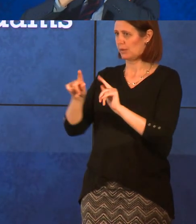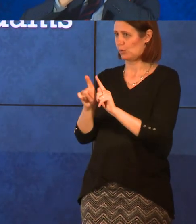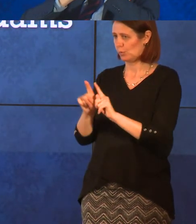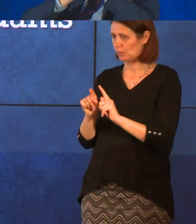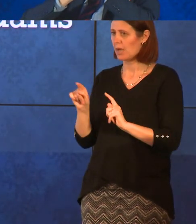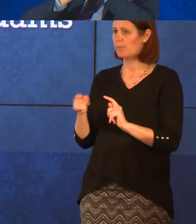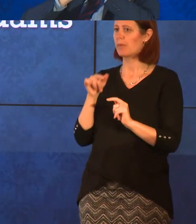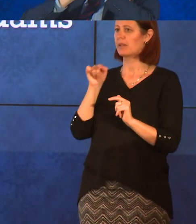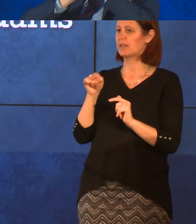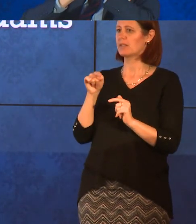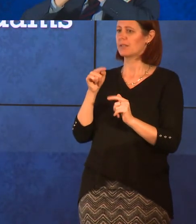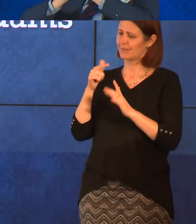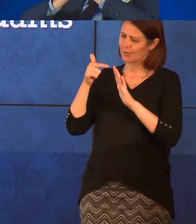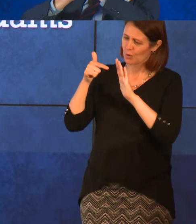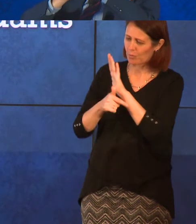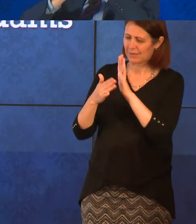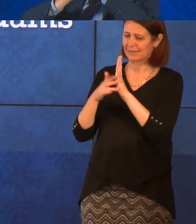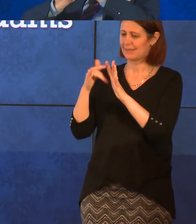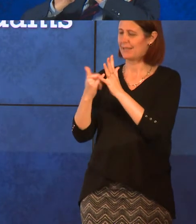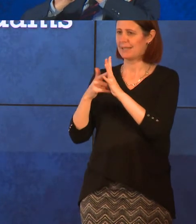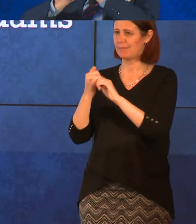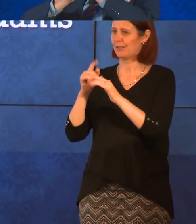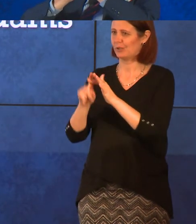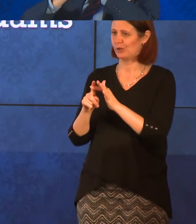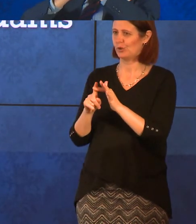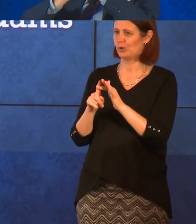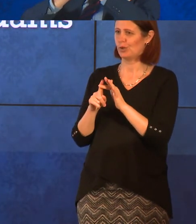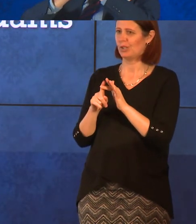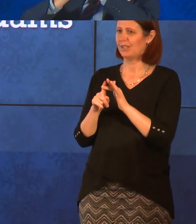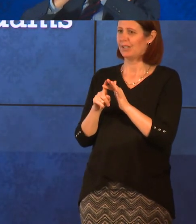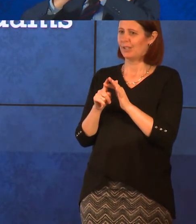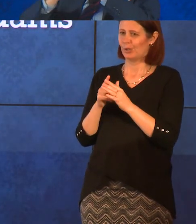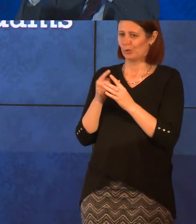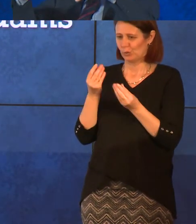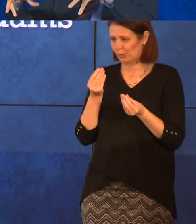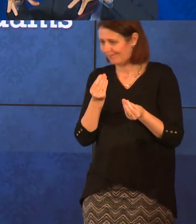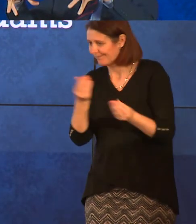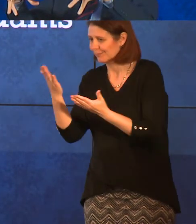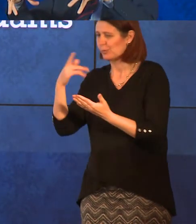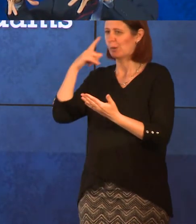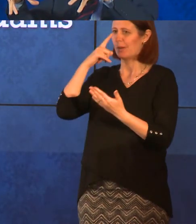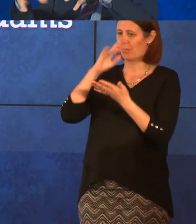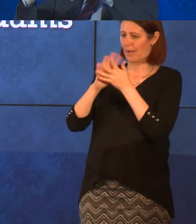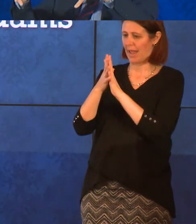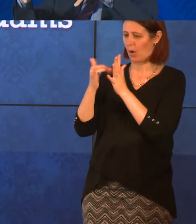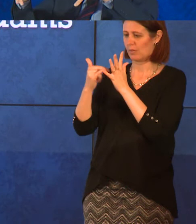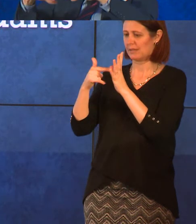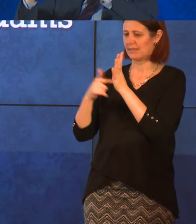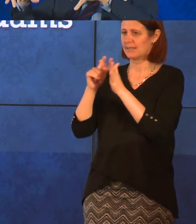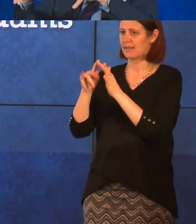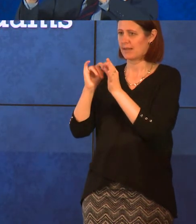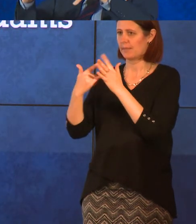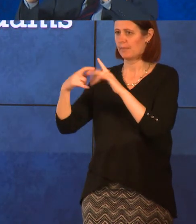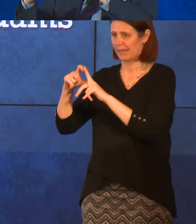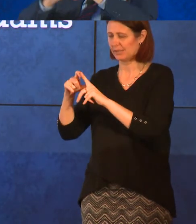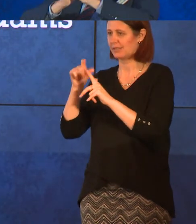But it is a complex message to be getting out to people how the state-based senior practitioner and